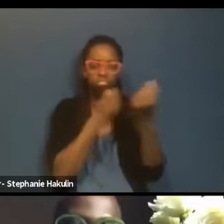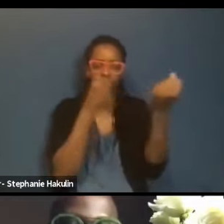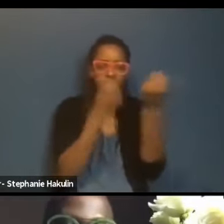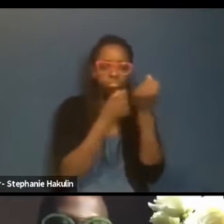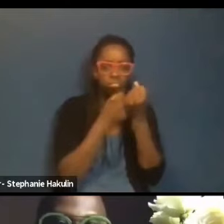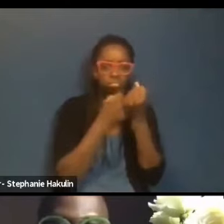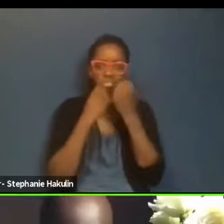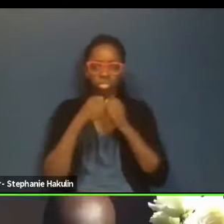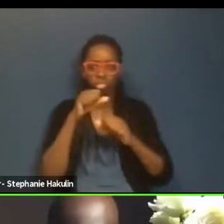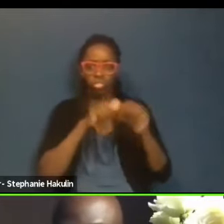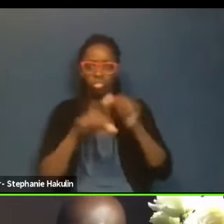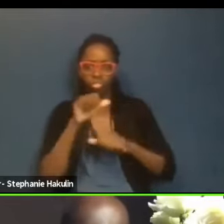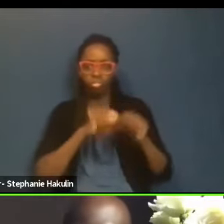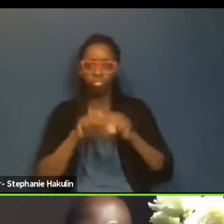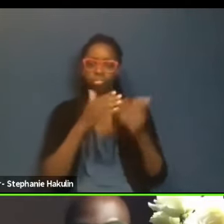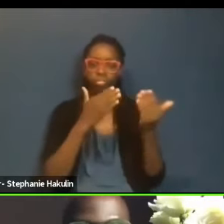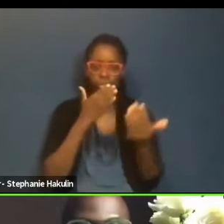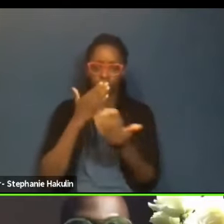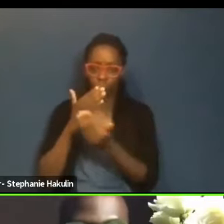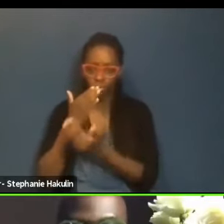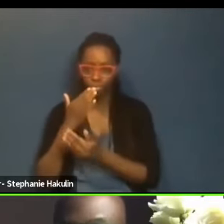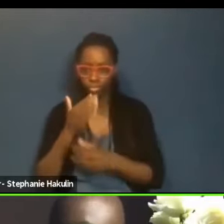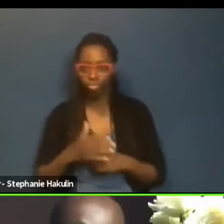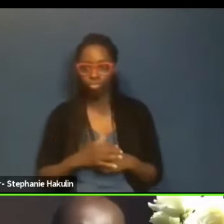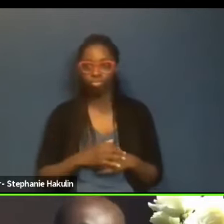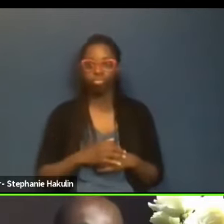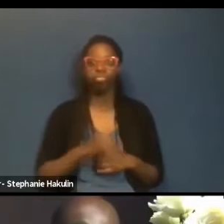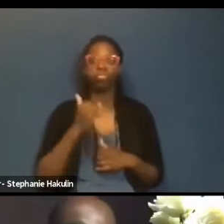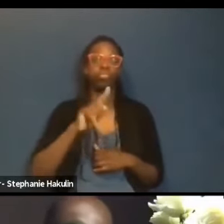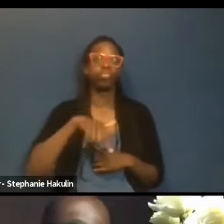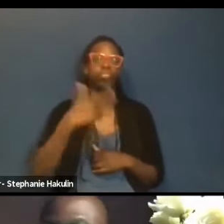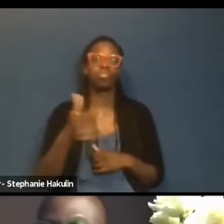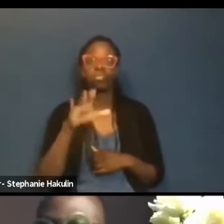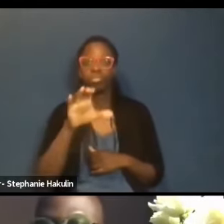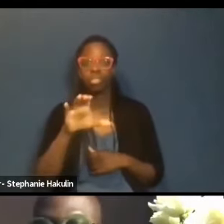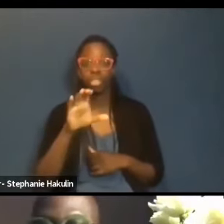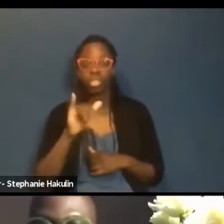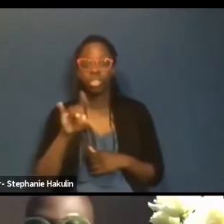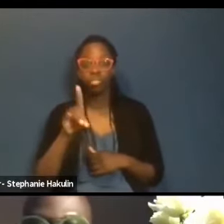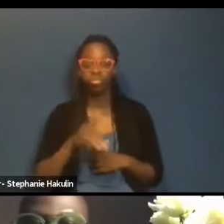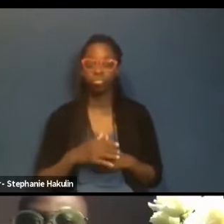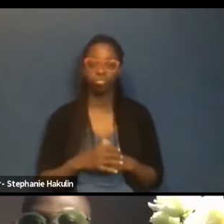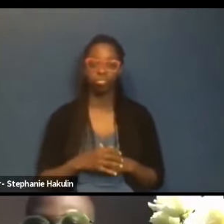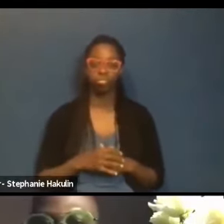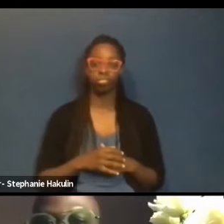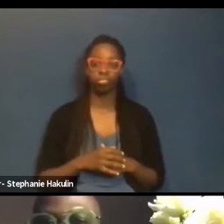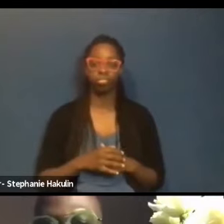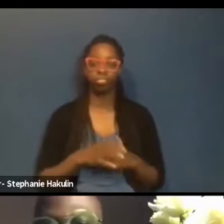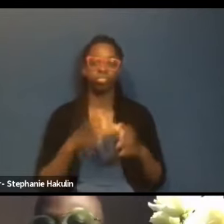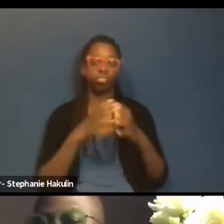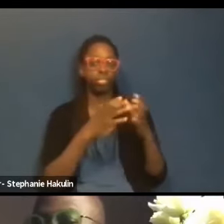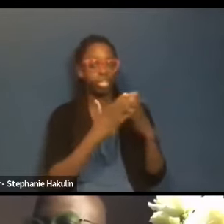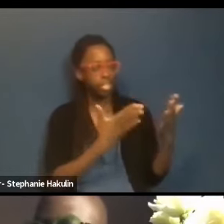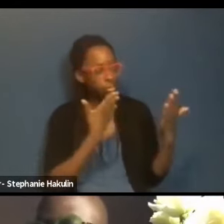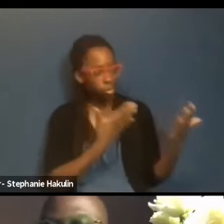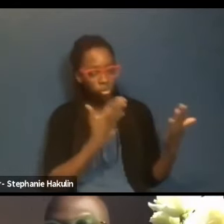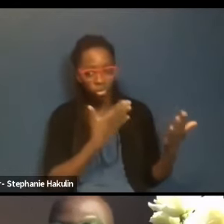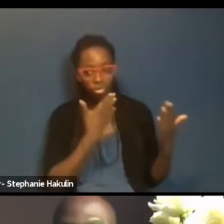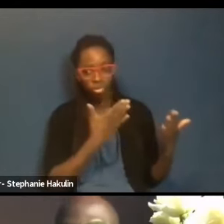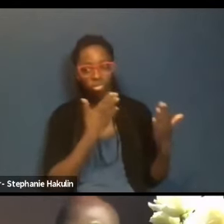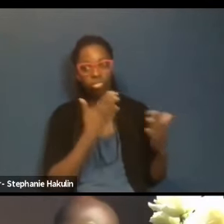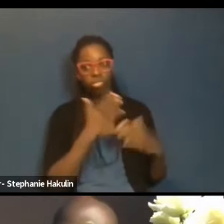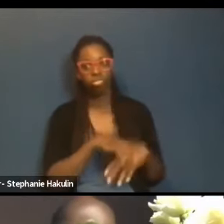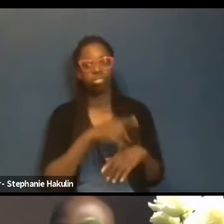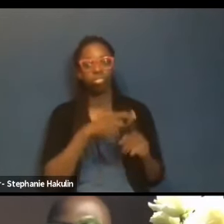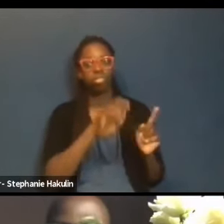in. Sid. Thank you so much. What's happening? Thank you for that, poet from Fayetteville. In terms of these